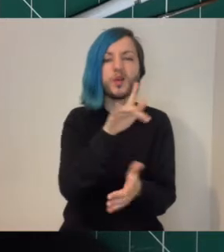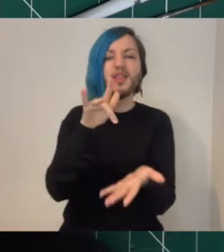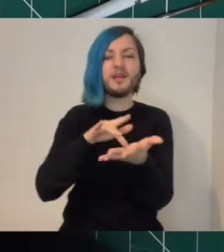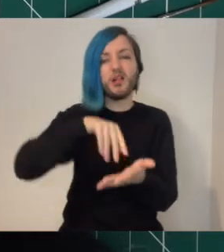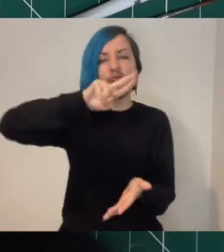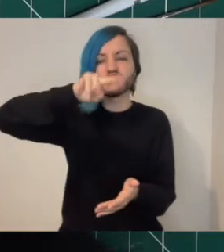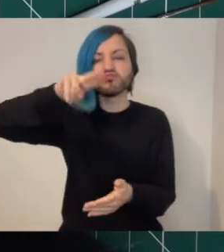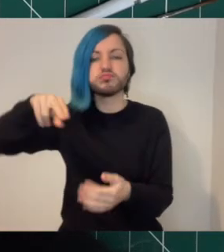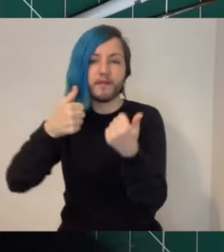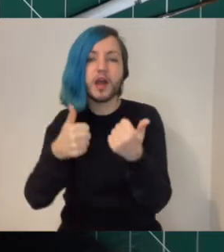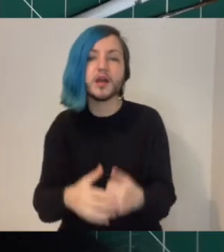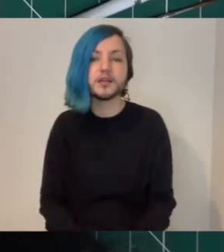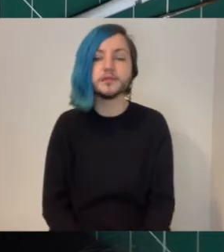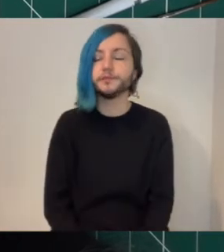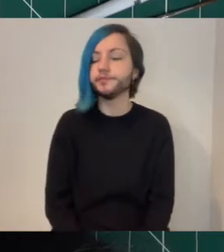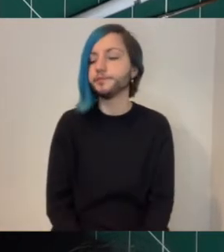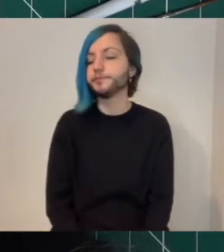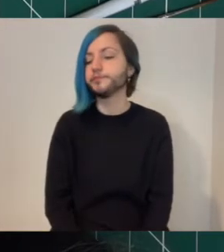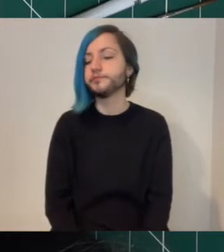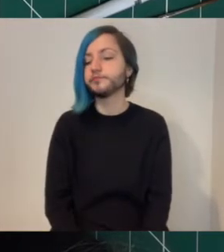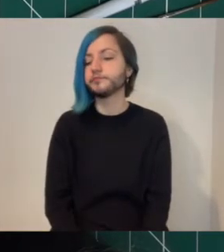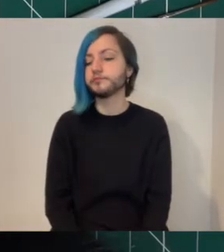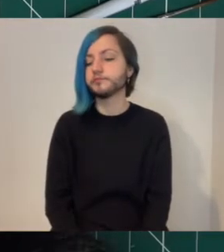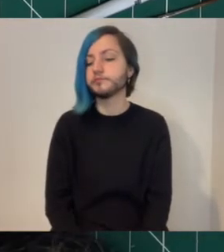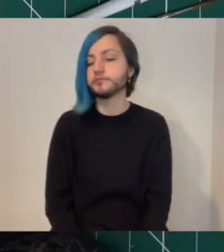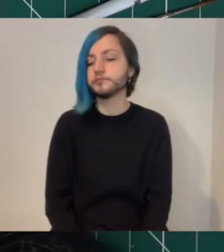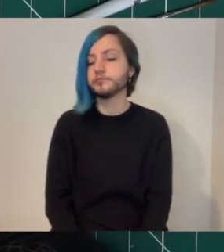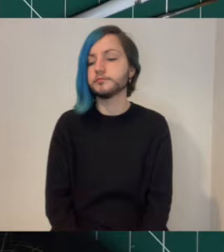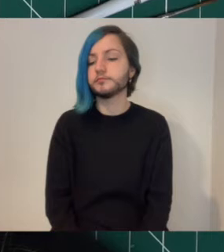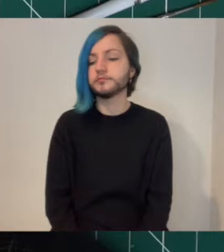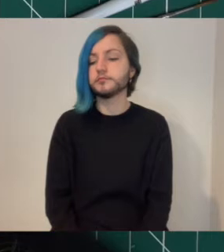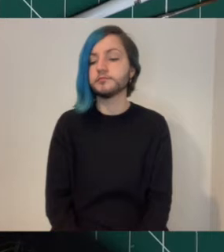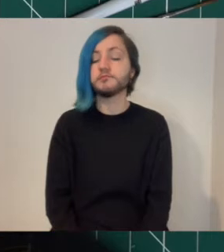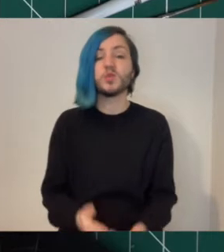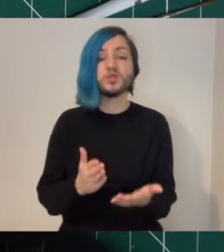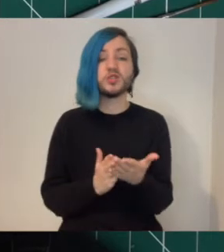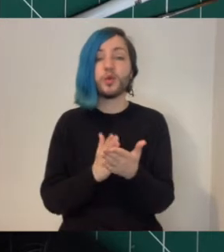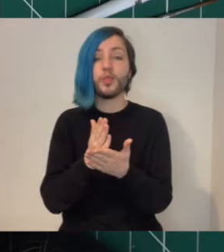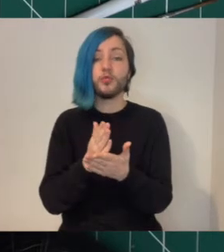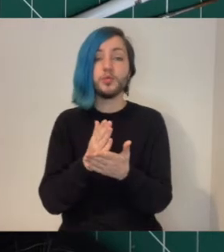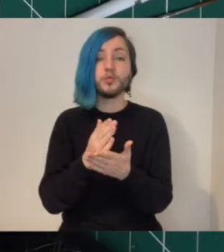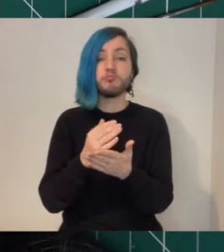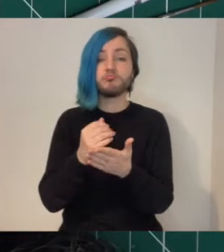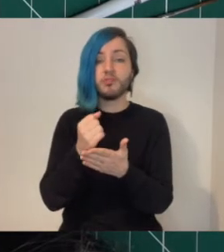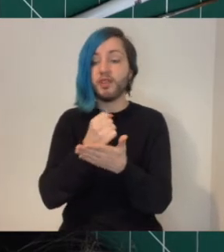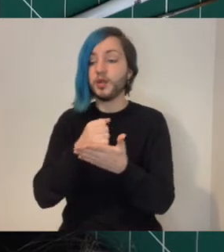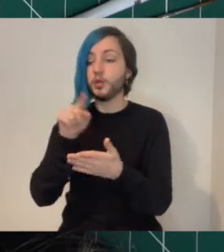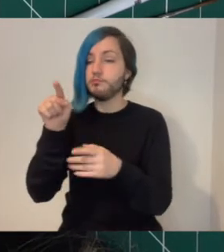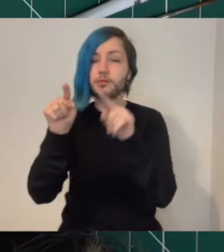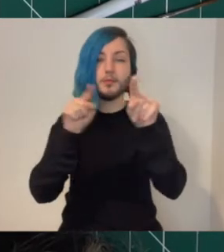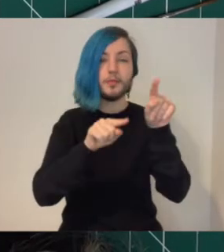more slapdash with the middle section to fill it all in. And you just go round and fill in the